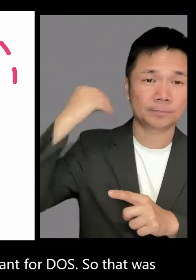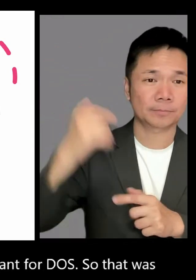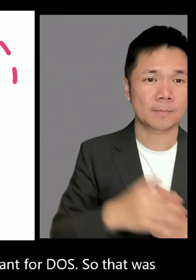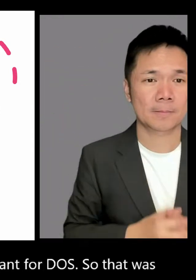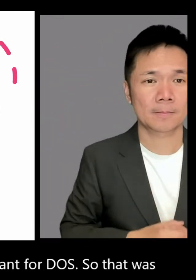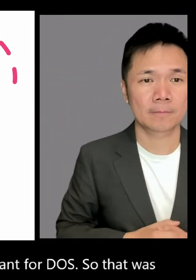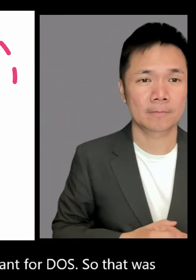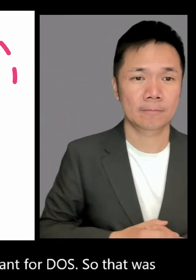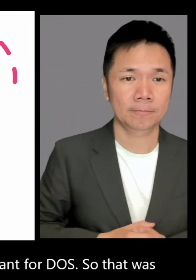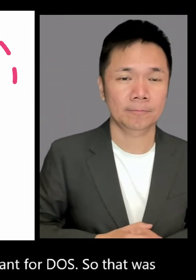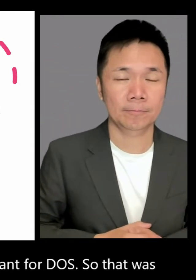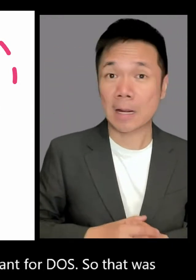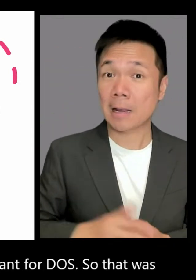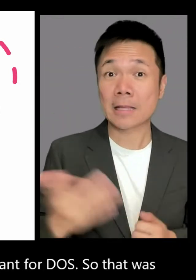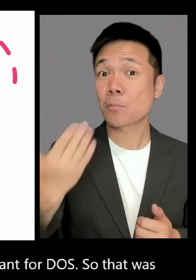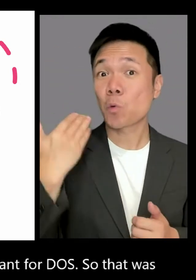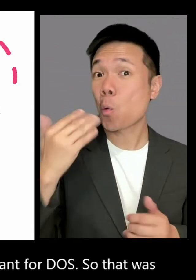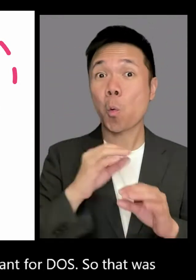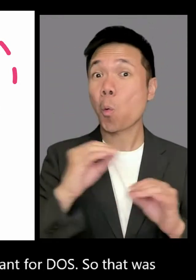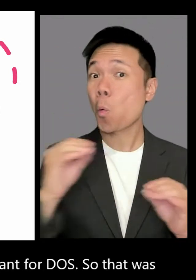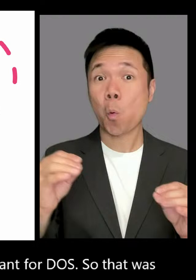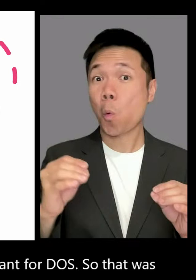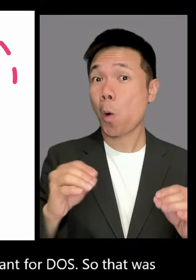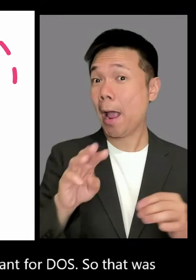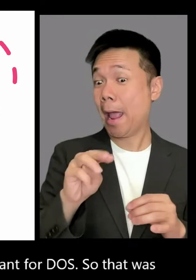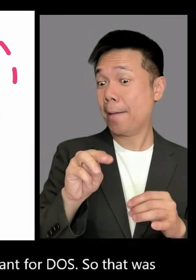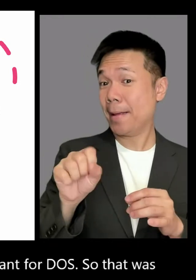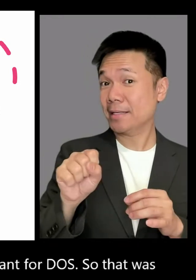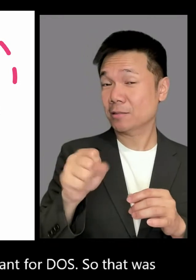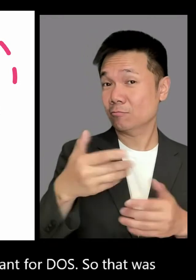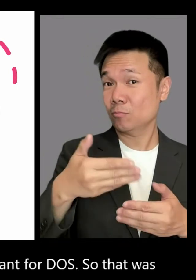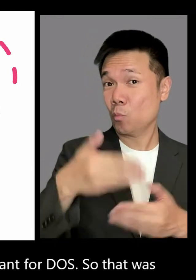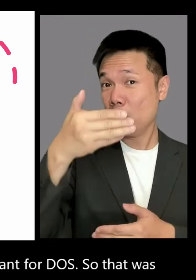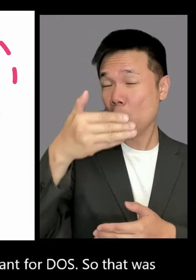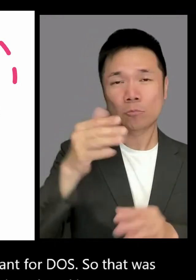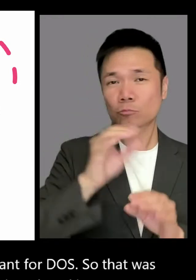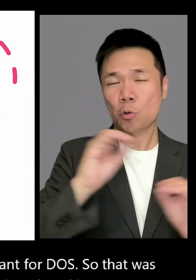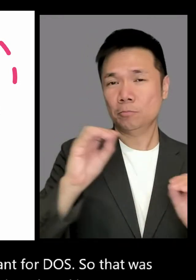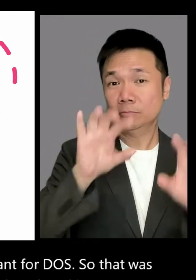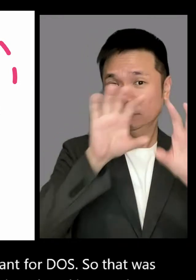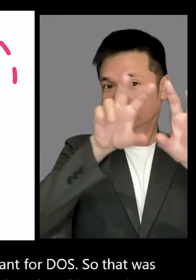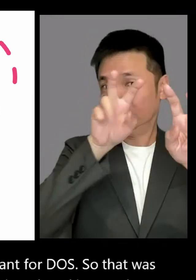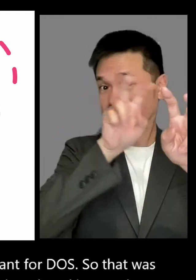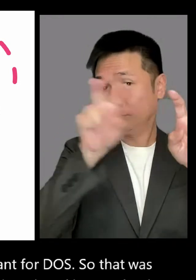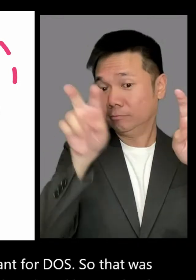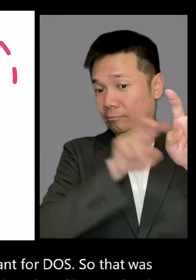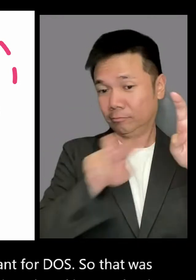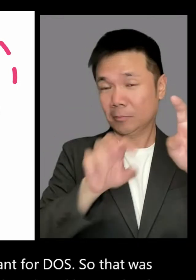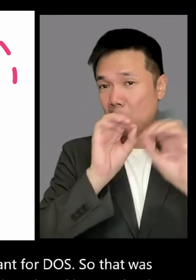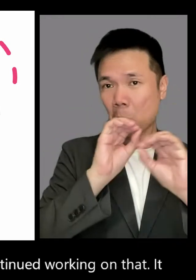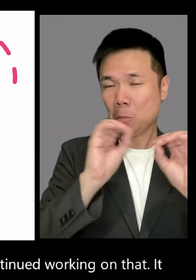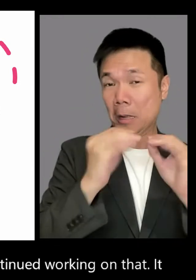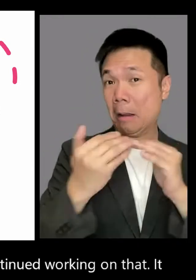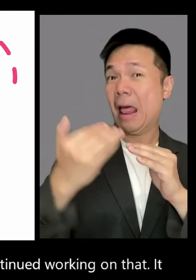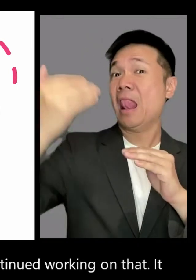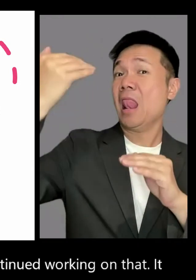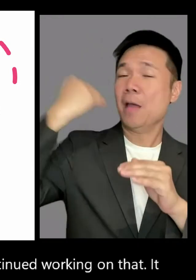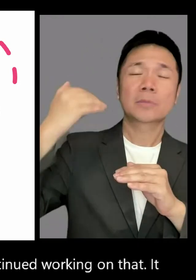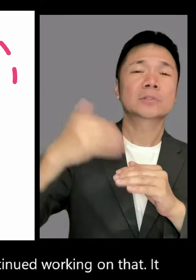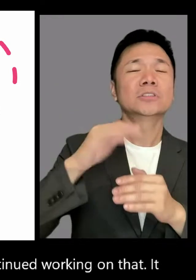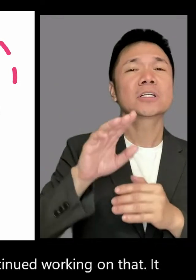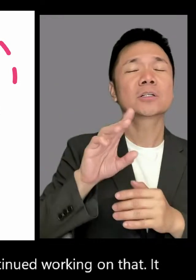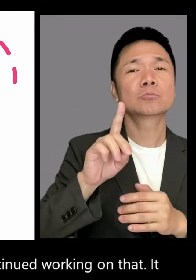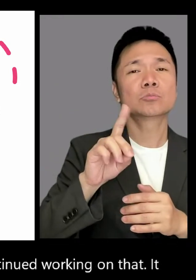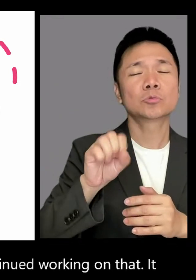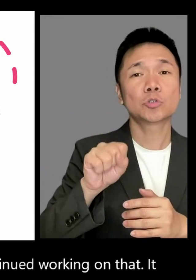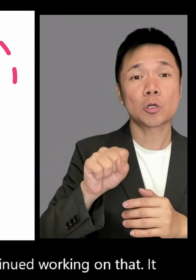interfaces like Windows. And so later he continued working on that. It was mainly meant for blind and